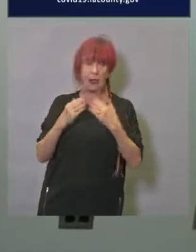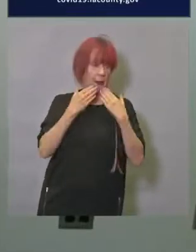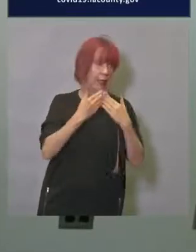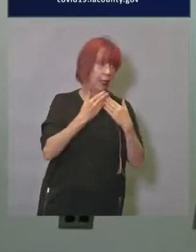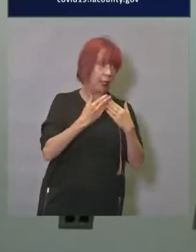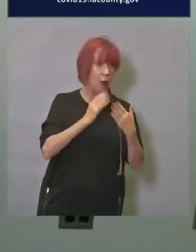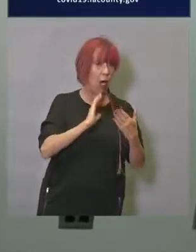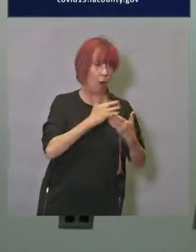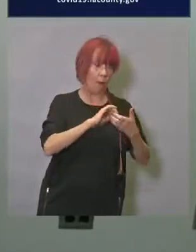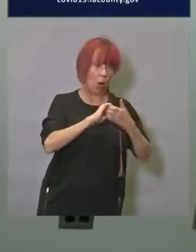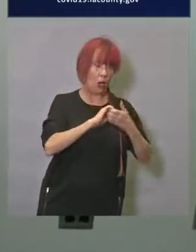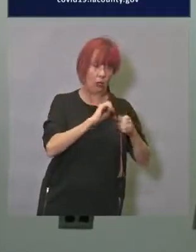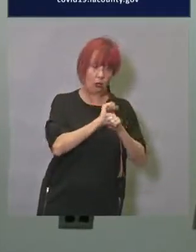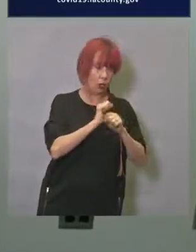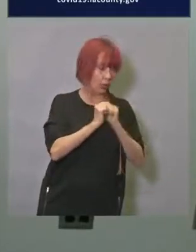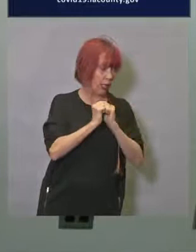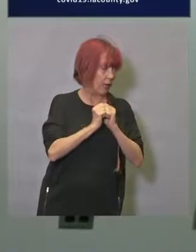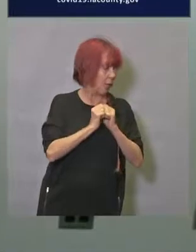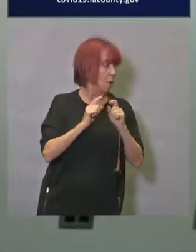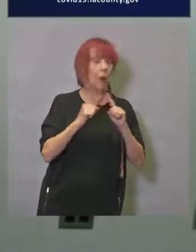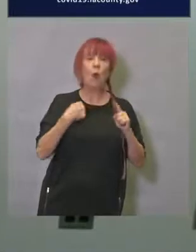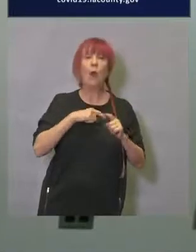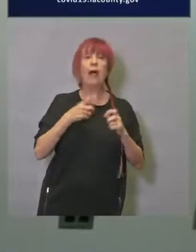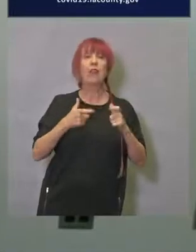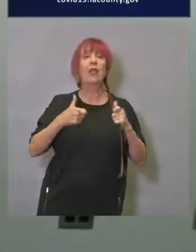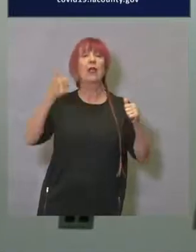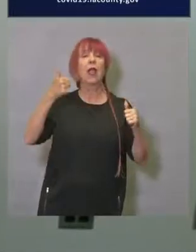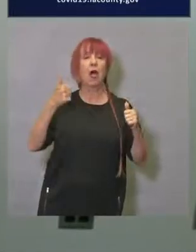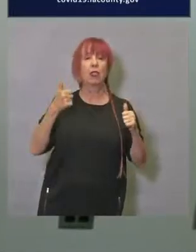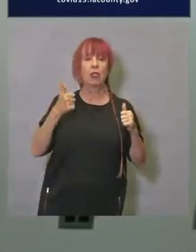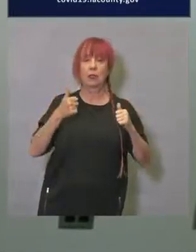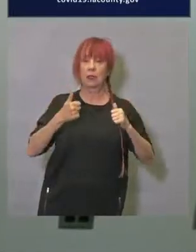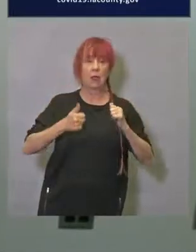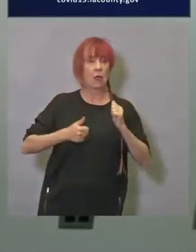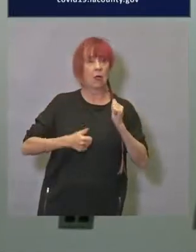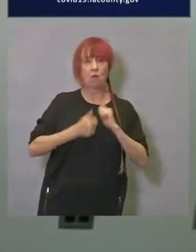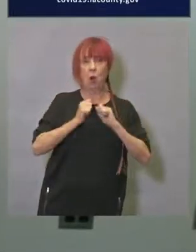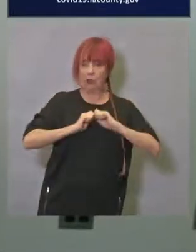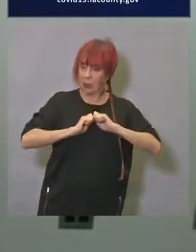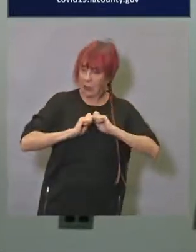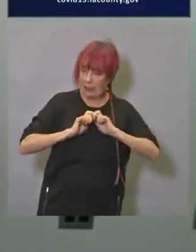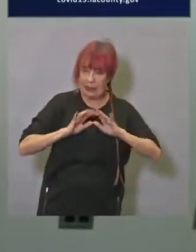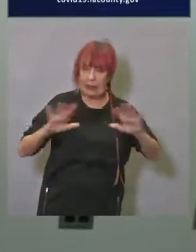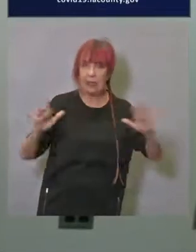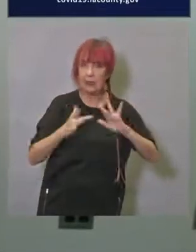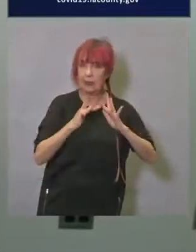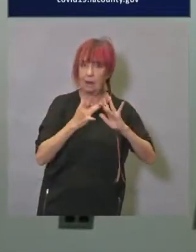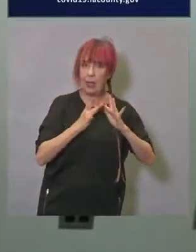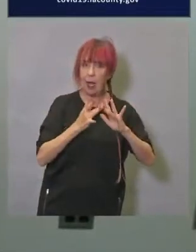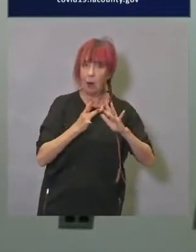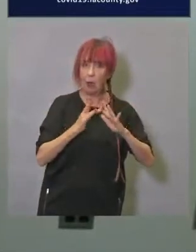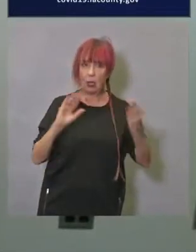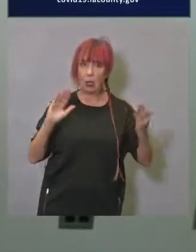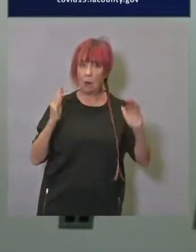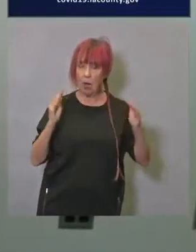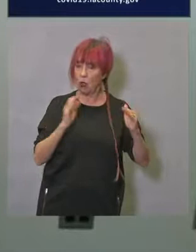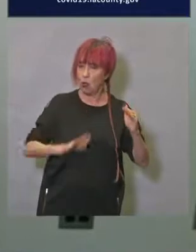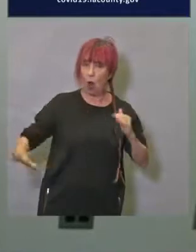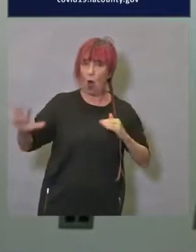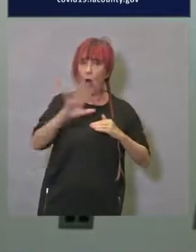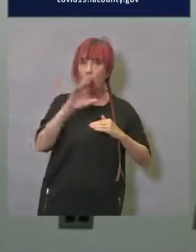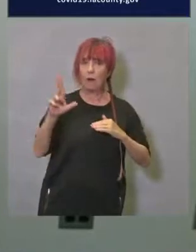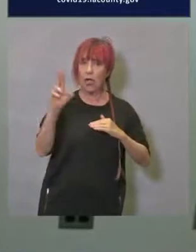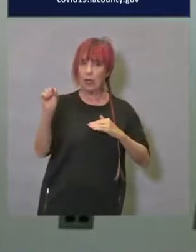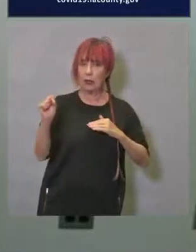We have the largest, most extensive network, I think, across the United States for any county. But it's